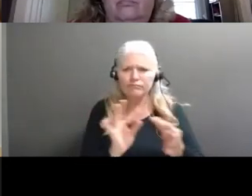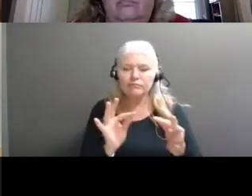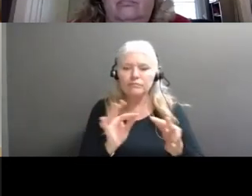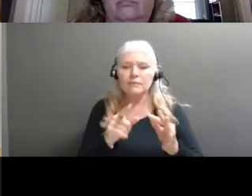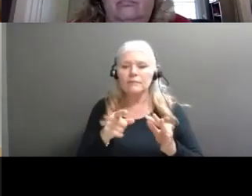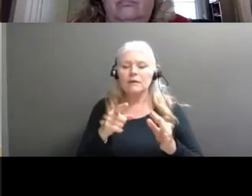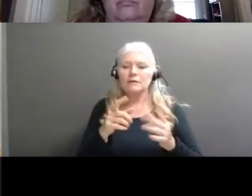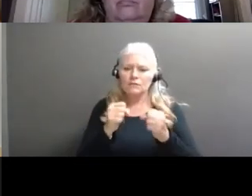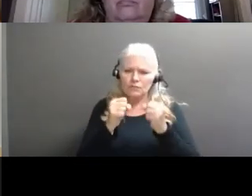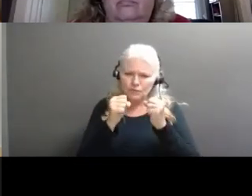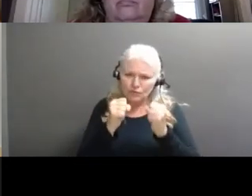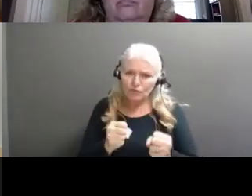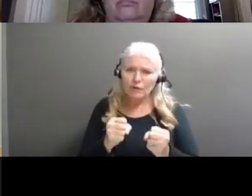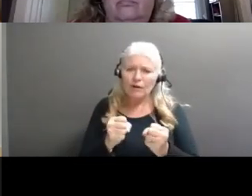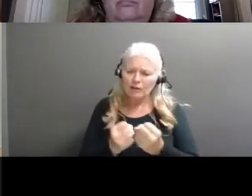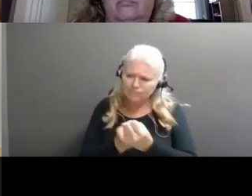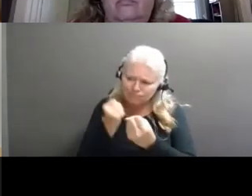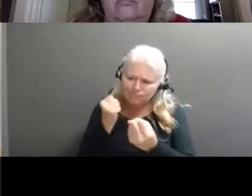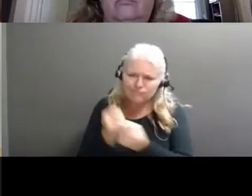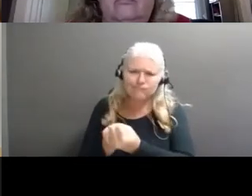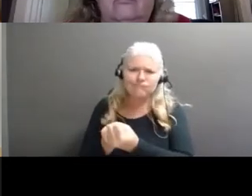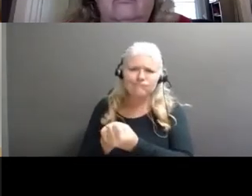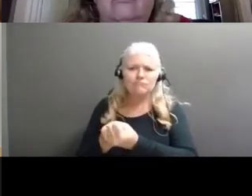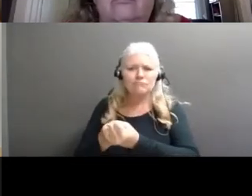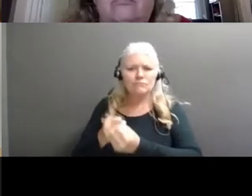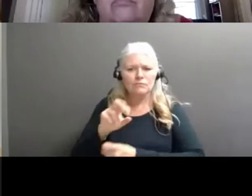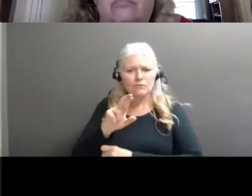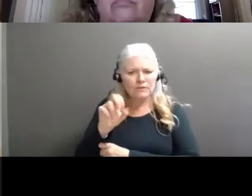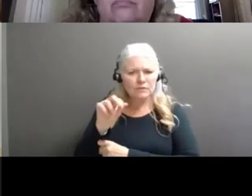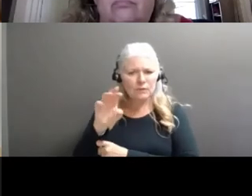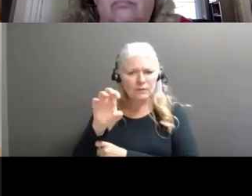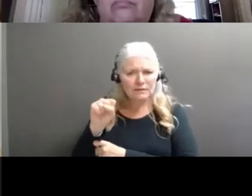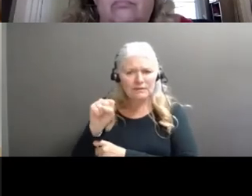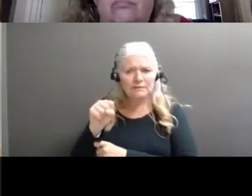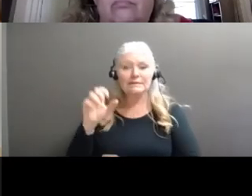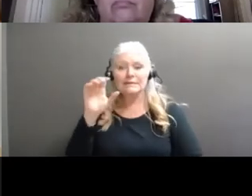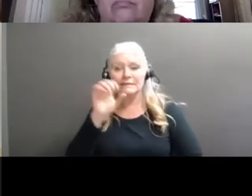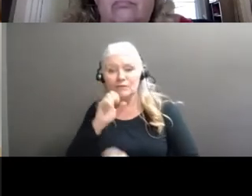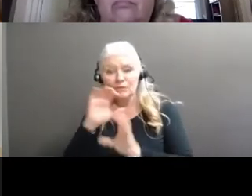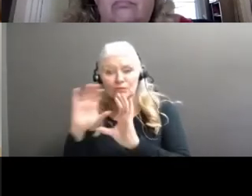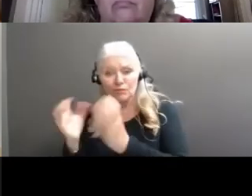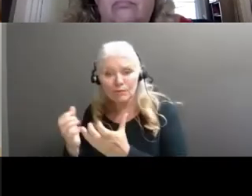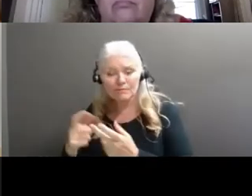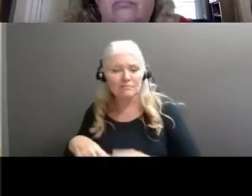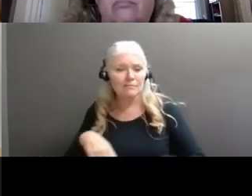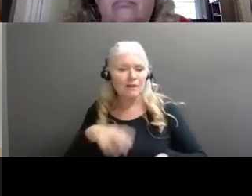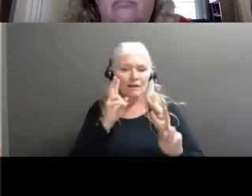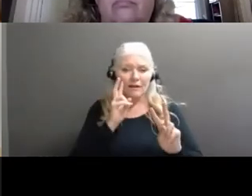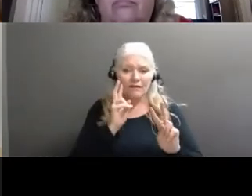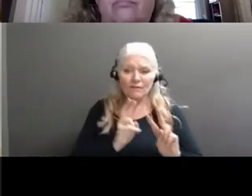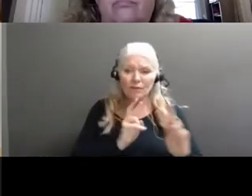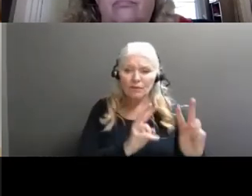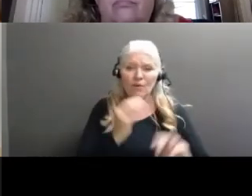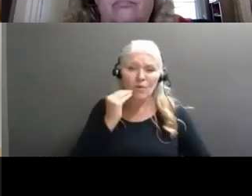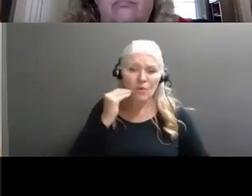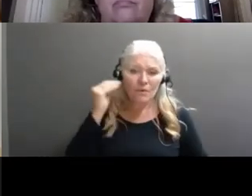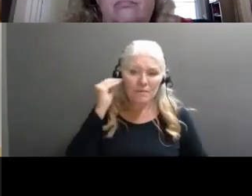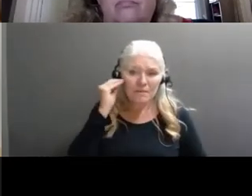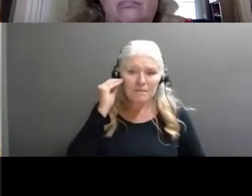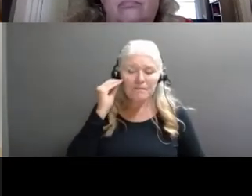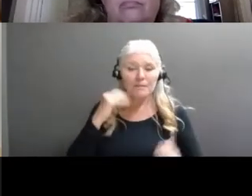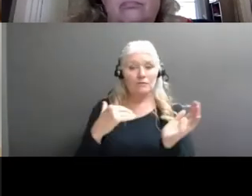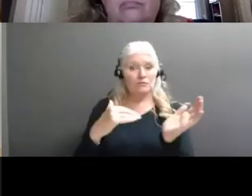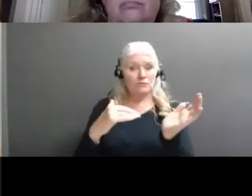strong resources in the community, knowing what we're doing, the seniors groups, the funeral homes, our physicians are one of our biggest